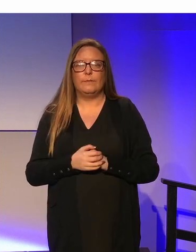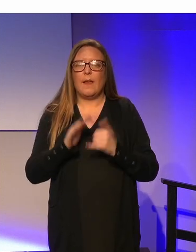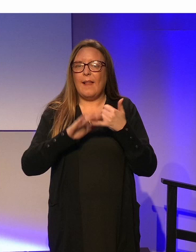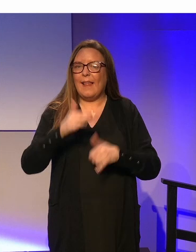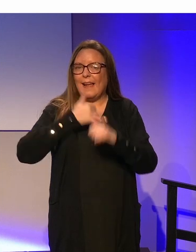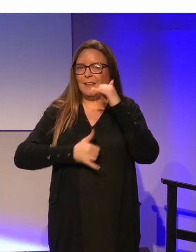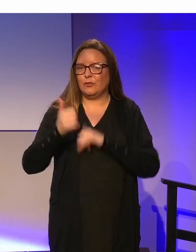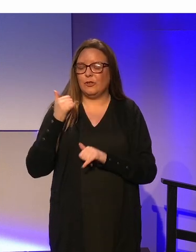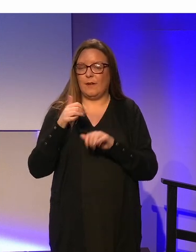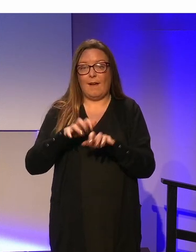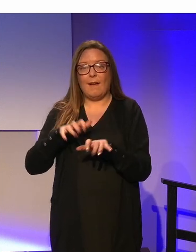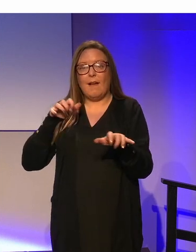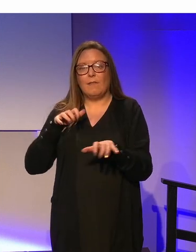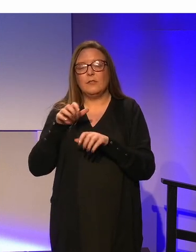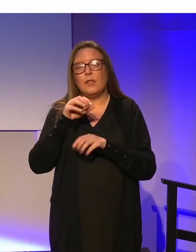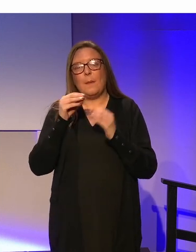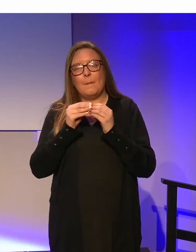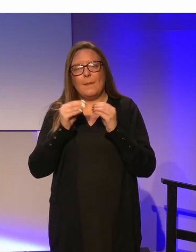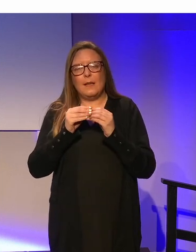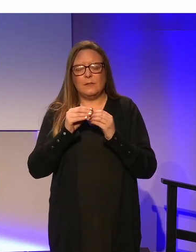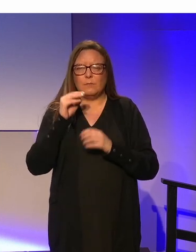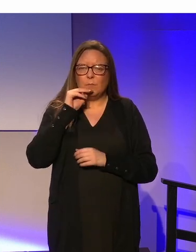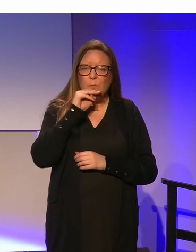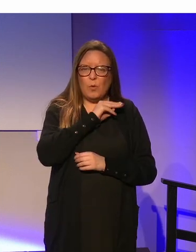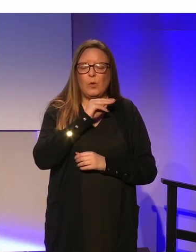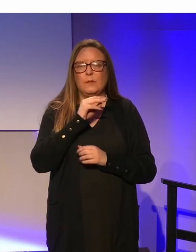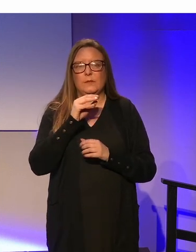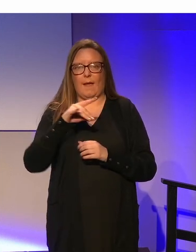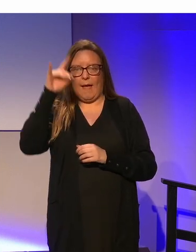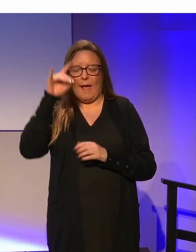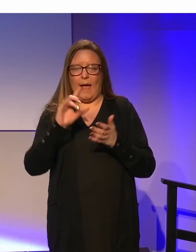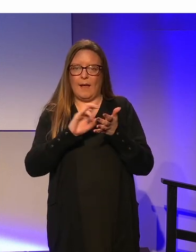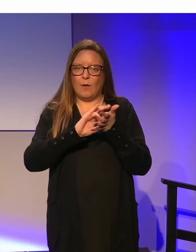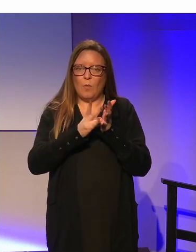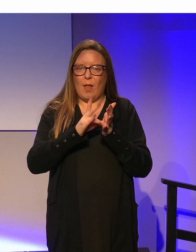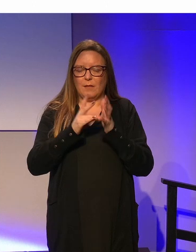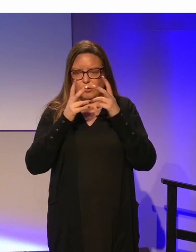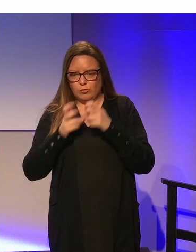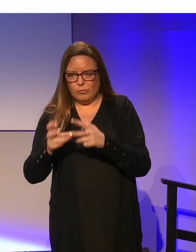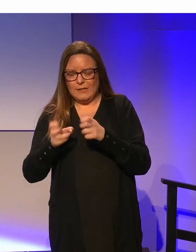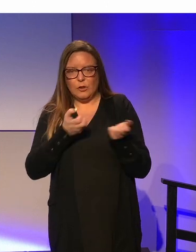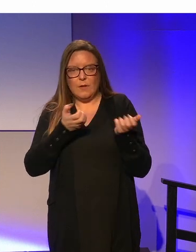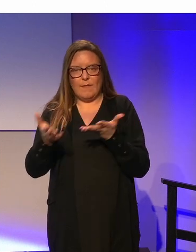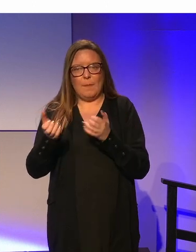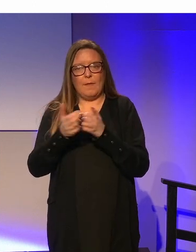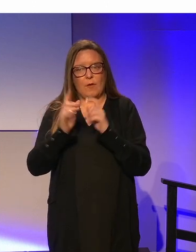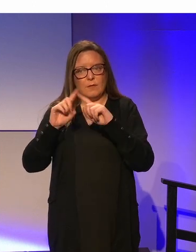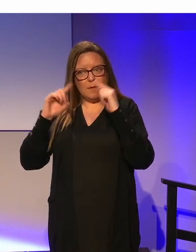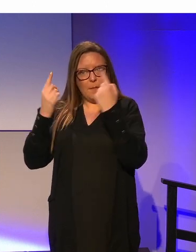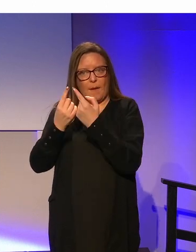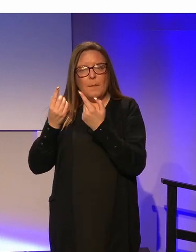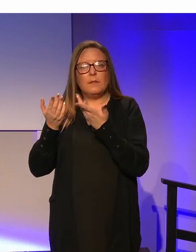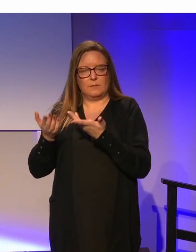year's conference, I referred to the critical importance of having high quality research available to the department as